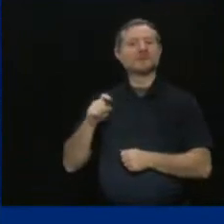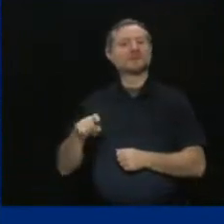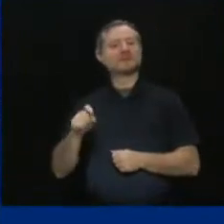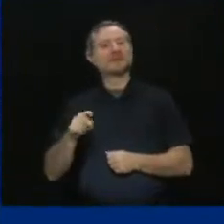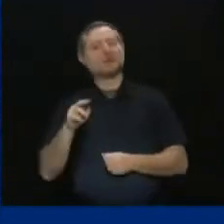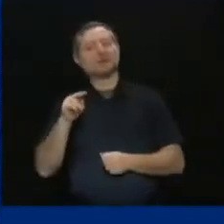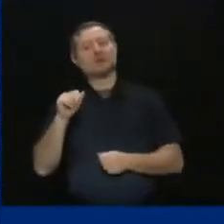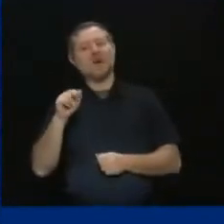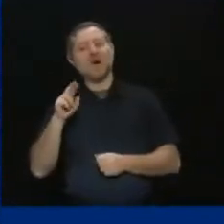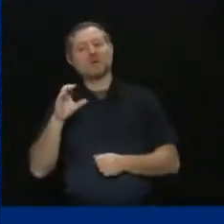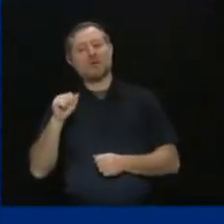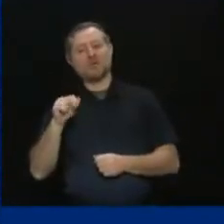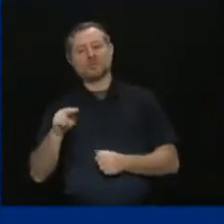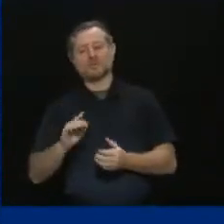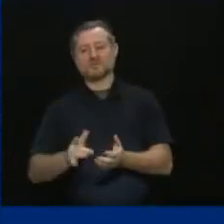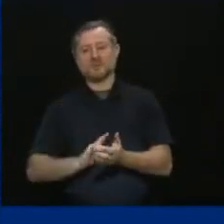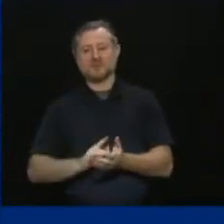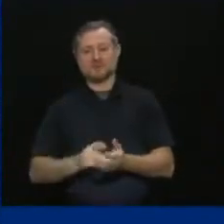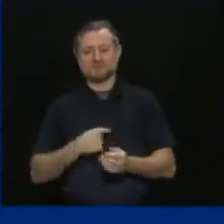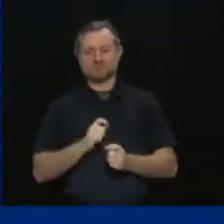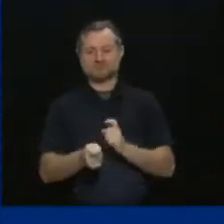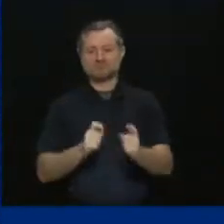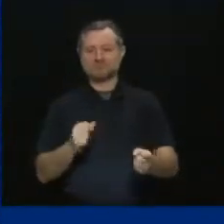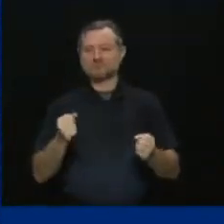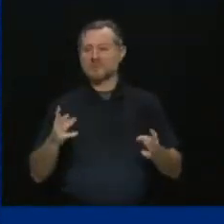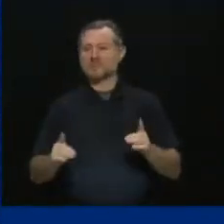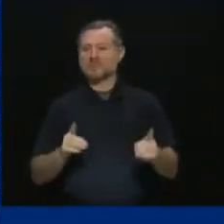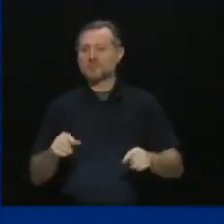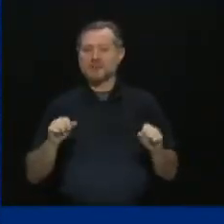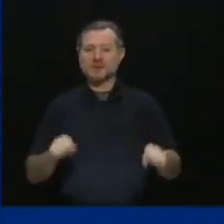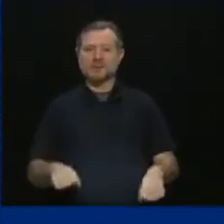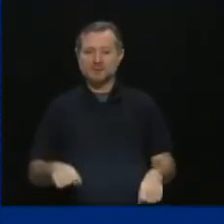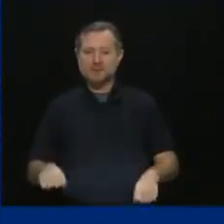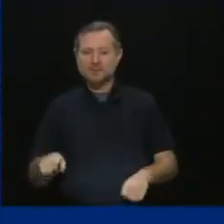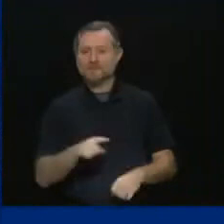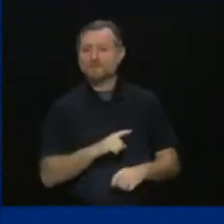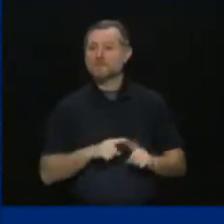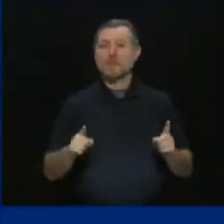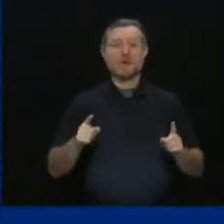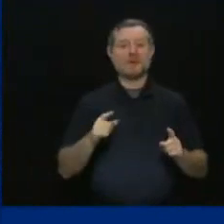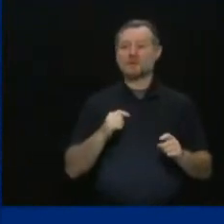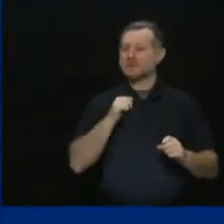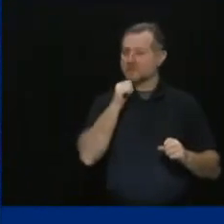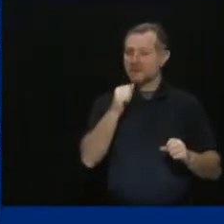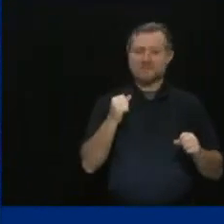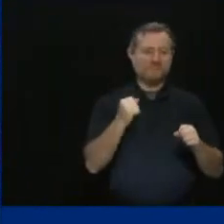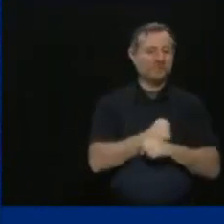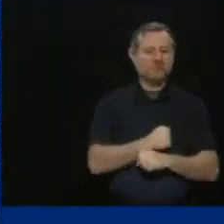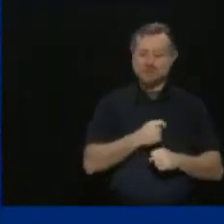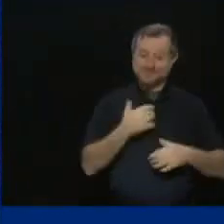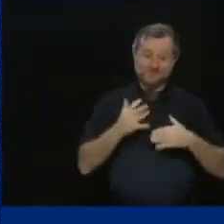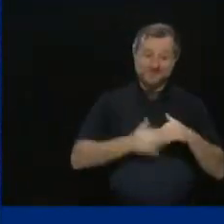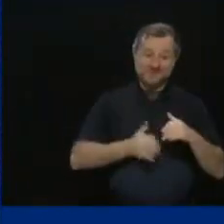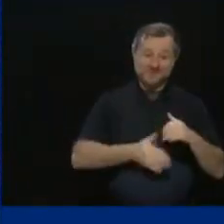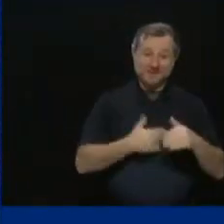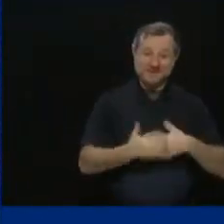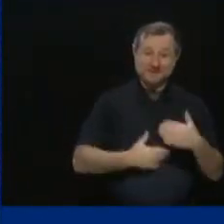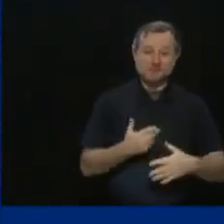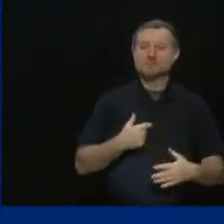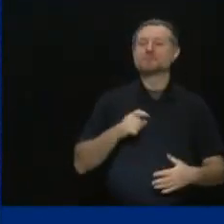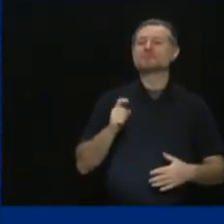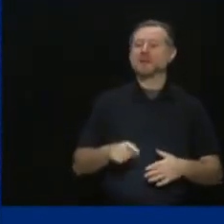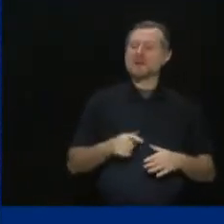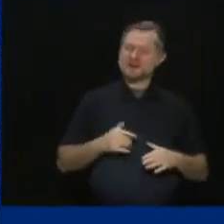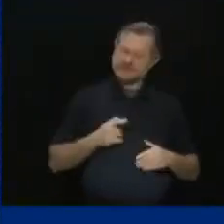many people as possible. But the fight is far from over. As the governor said, this is a first step. We must continue to